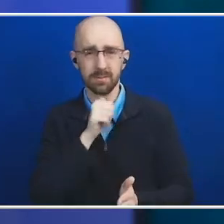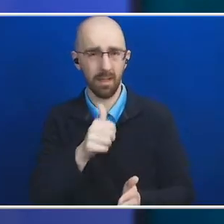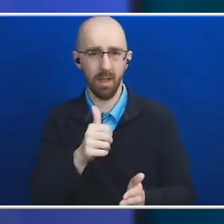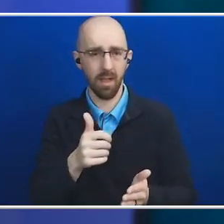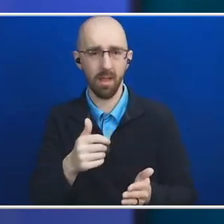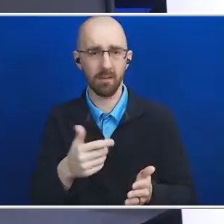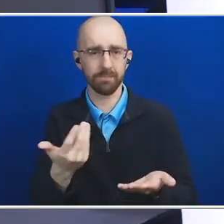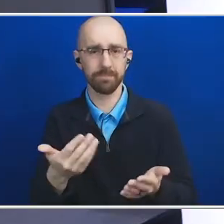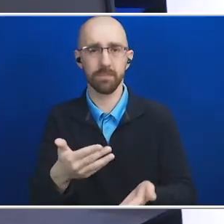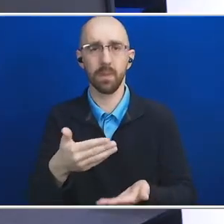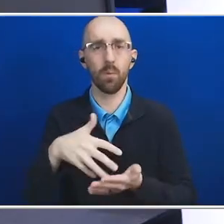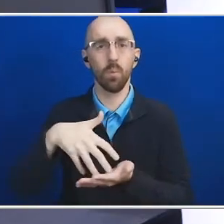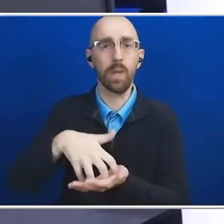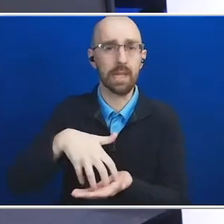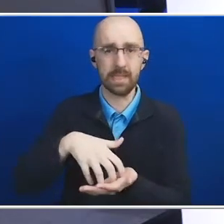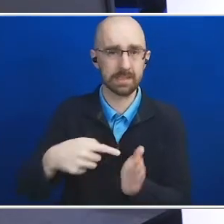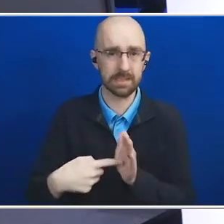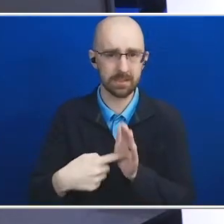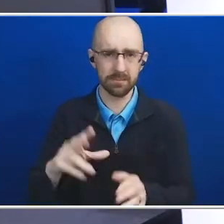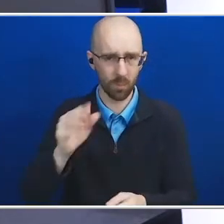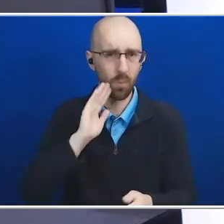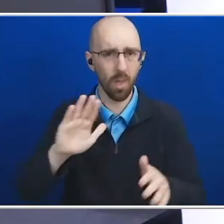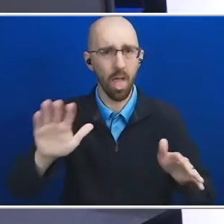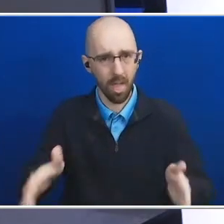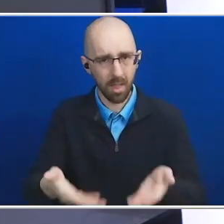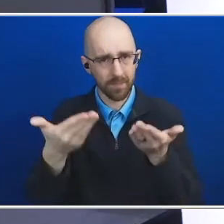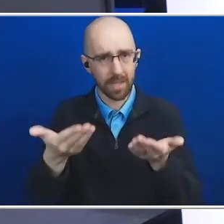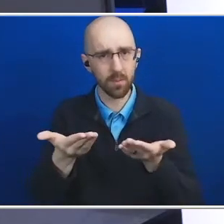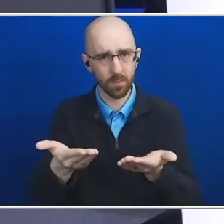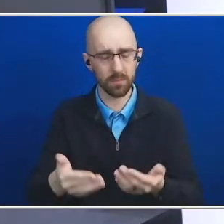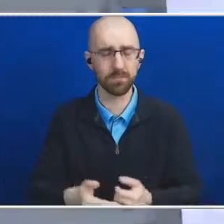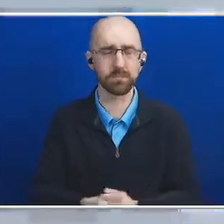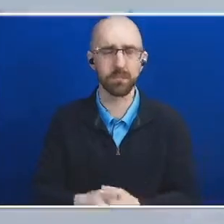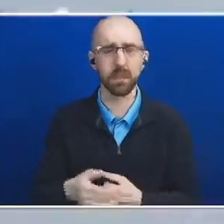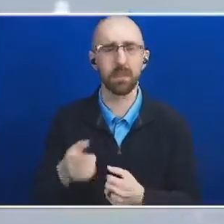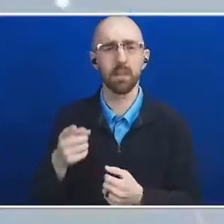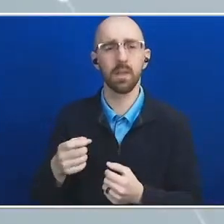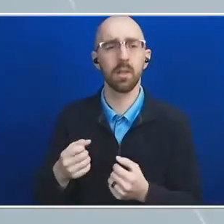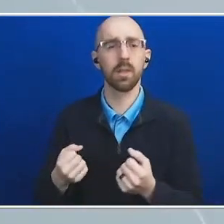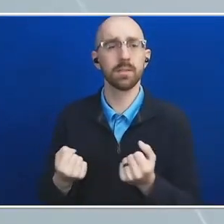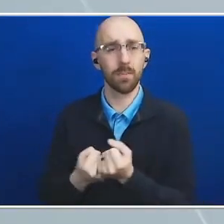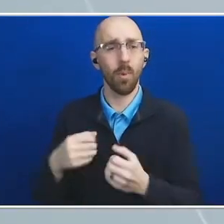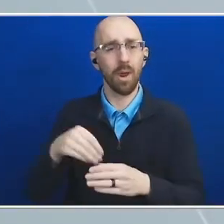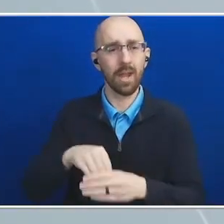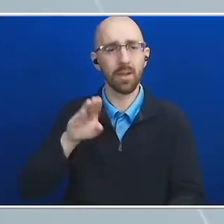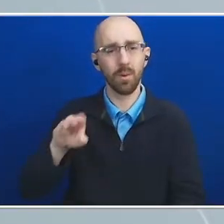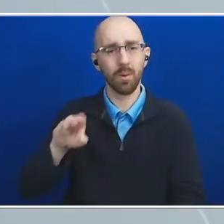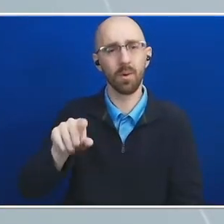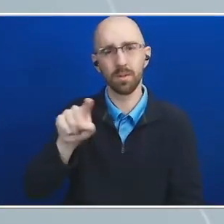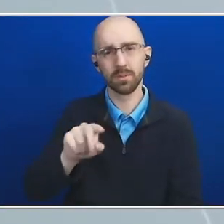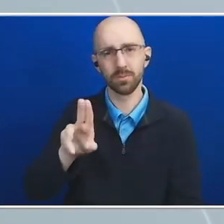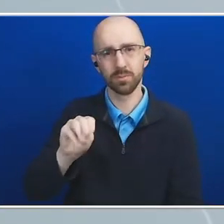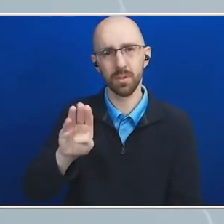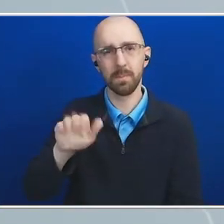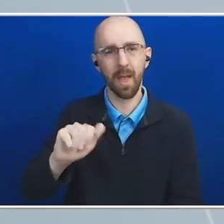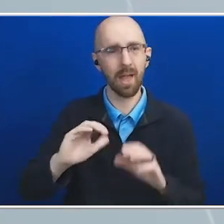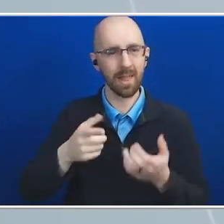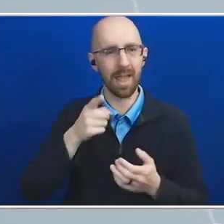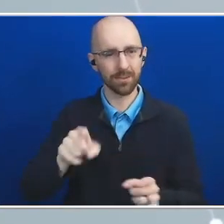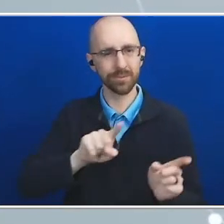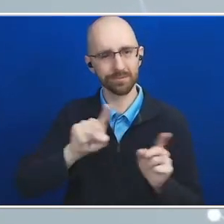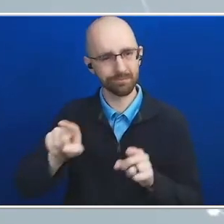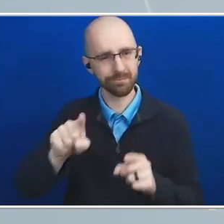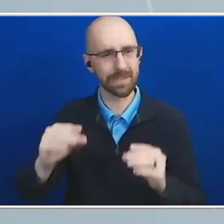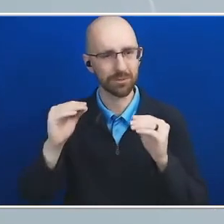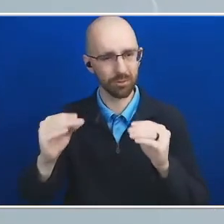you. Stacey, the support extended into your Zumba class. Yes. Yeah. You kept going. You're an instructor. I am. Did you need to take a